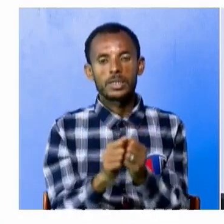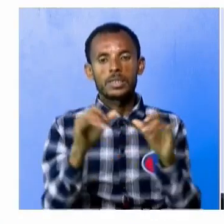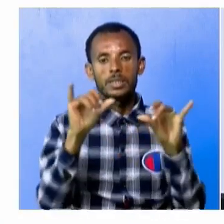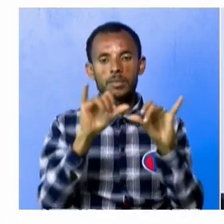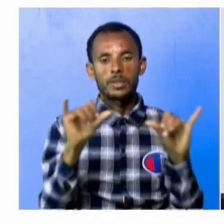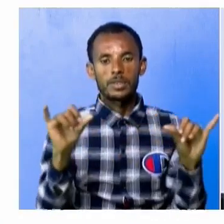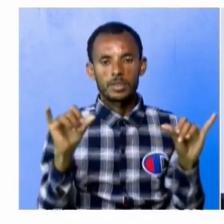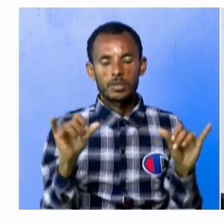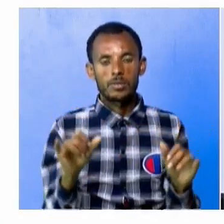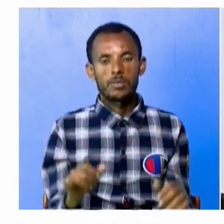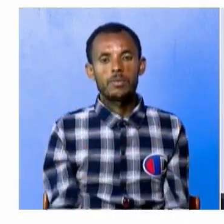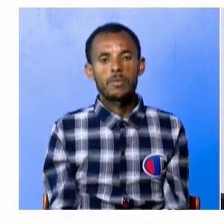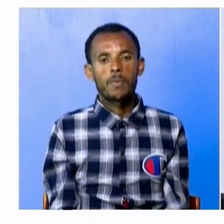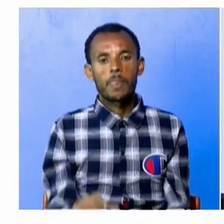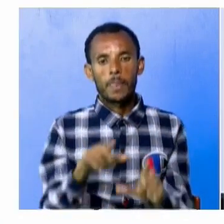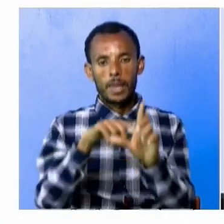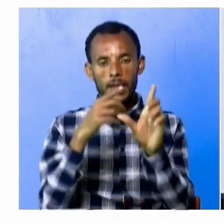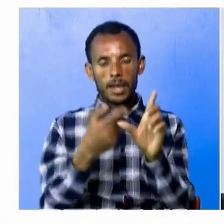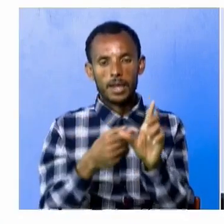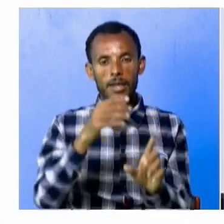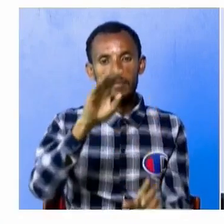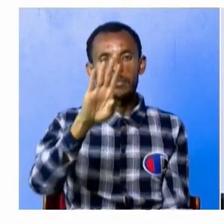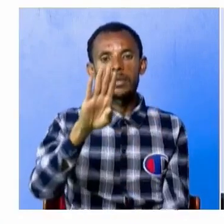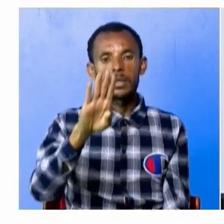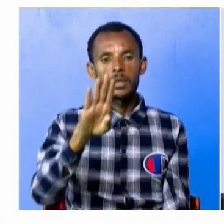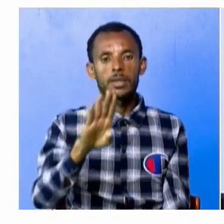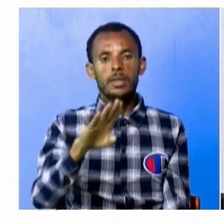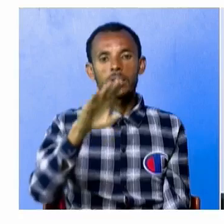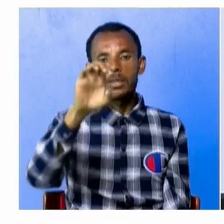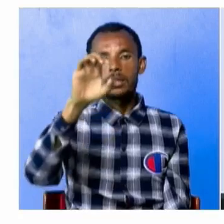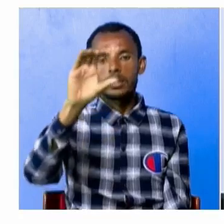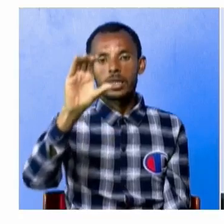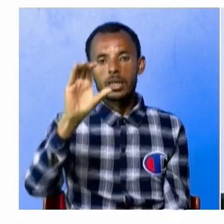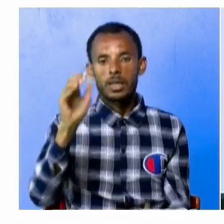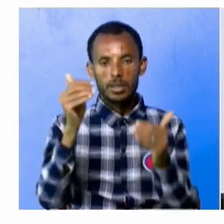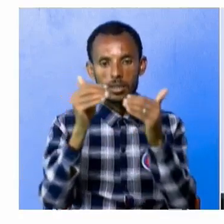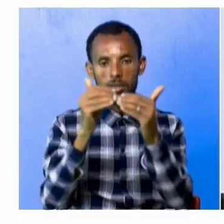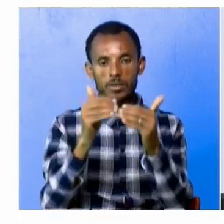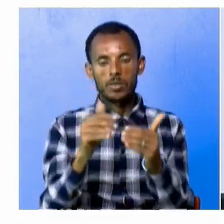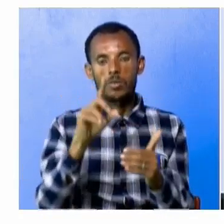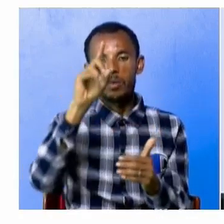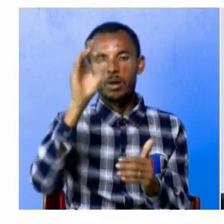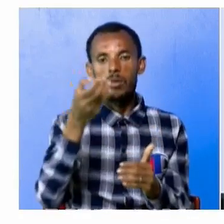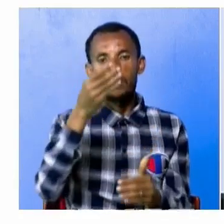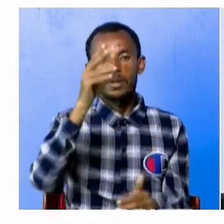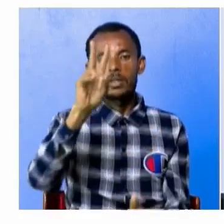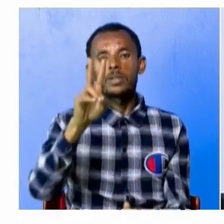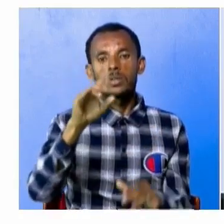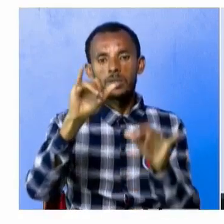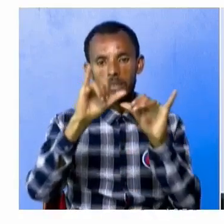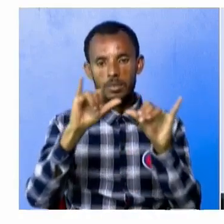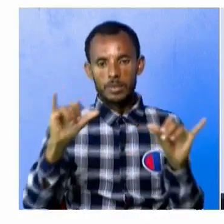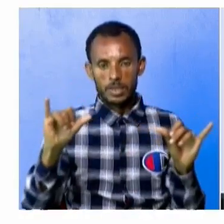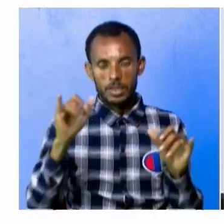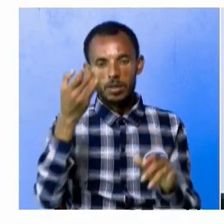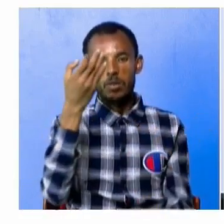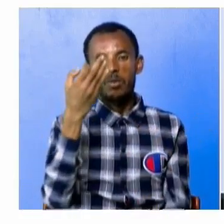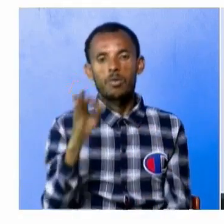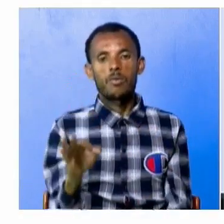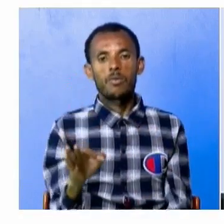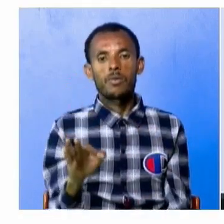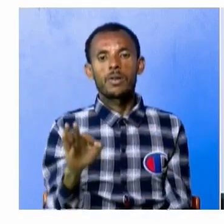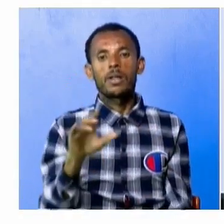measure of angle BEC is half of the measure of